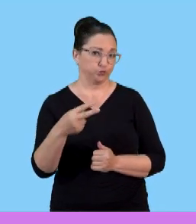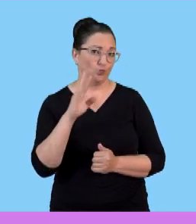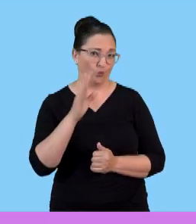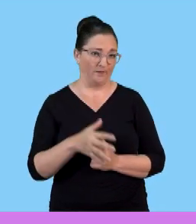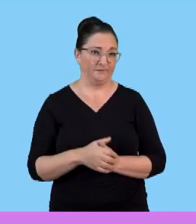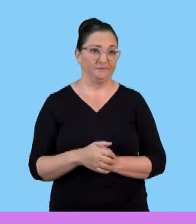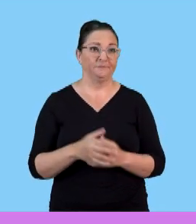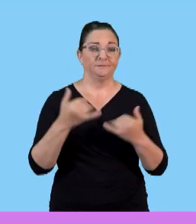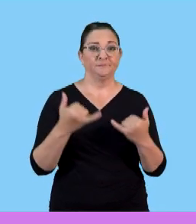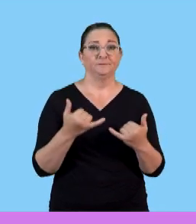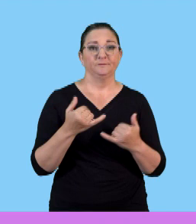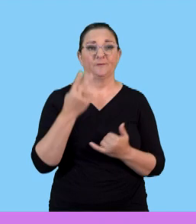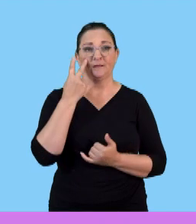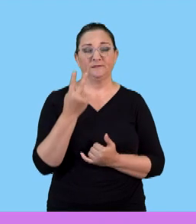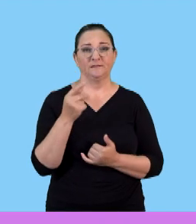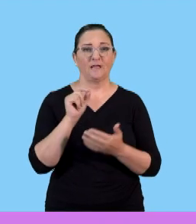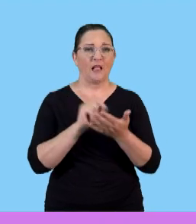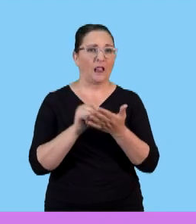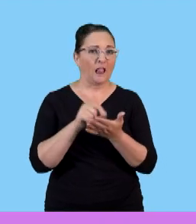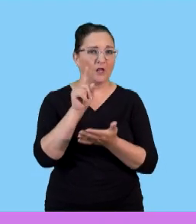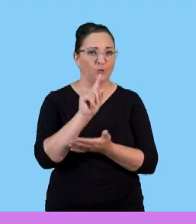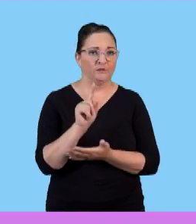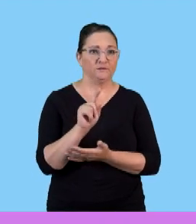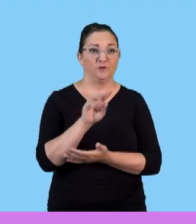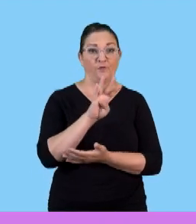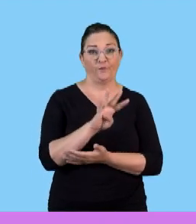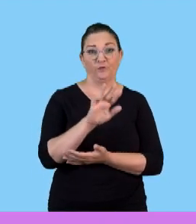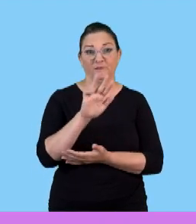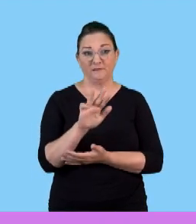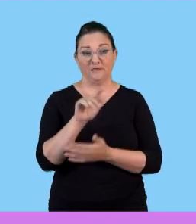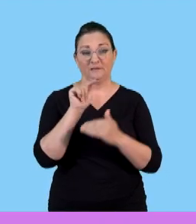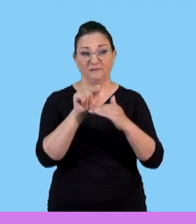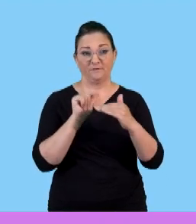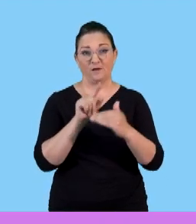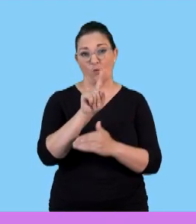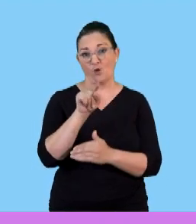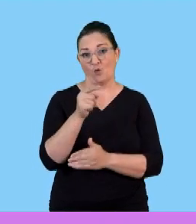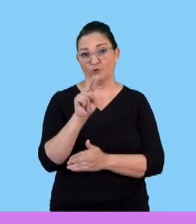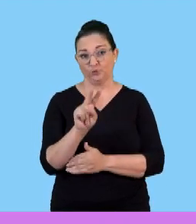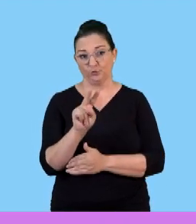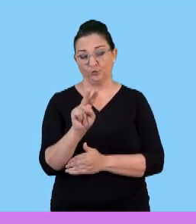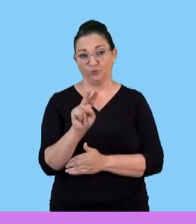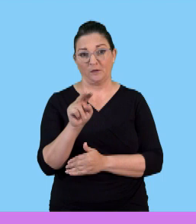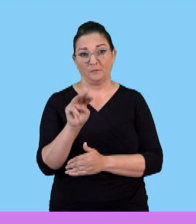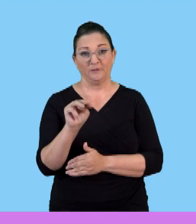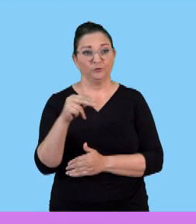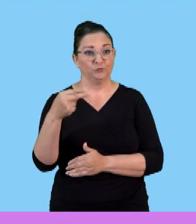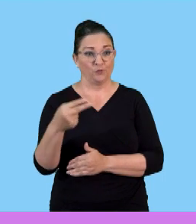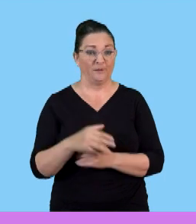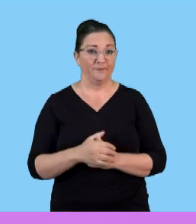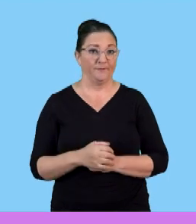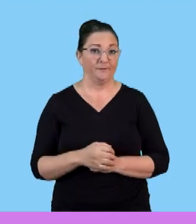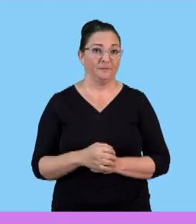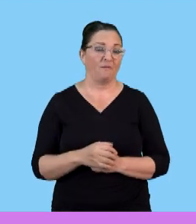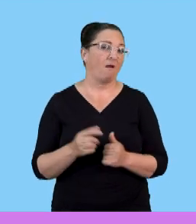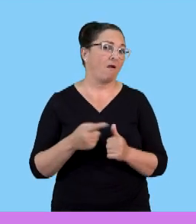value. Now let's type that in. Let's calculate it. 49 divided by 1.2, and I square that value.